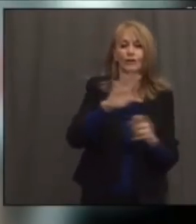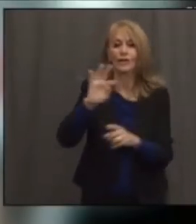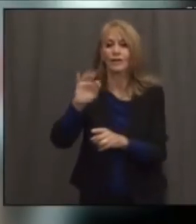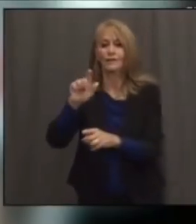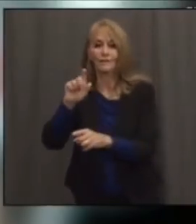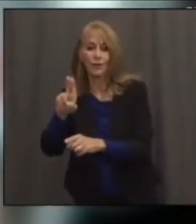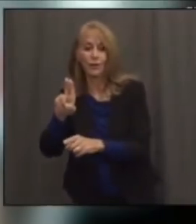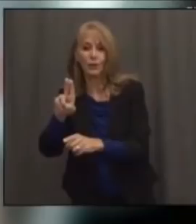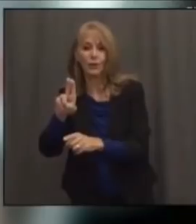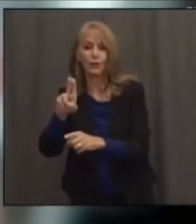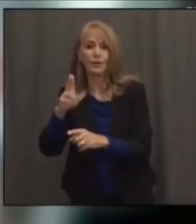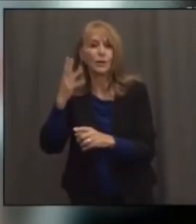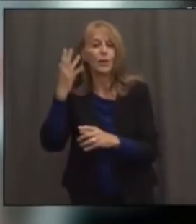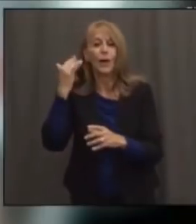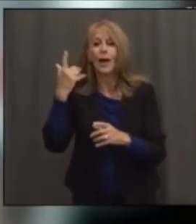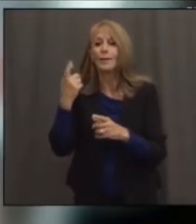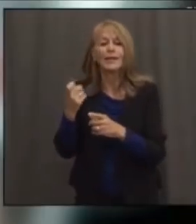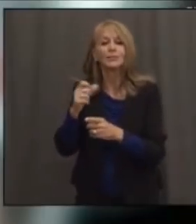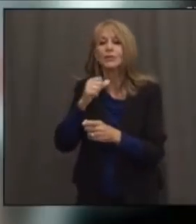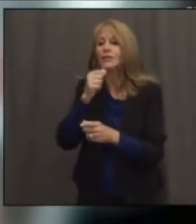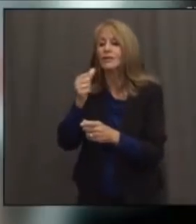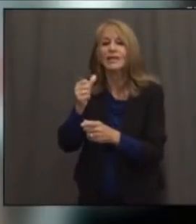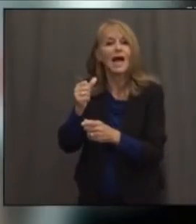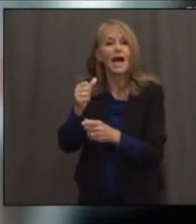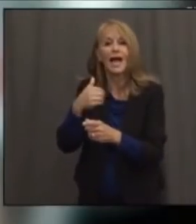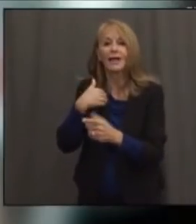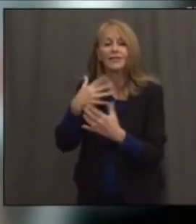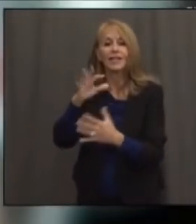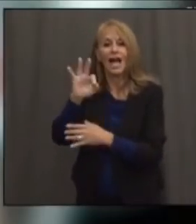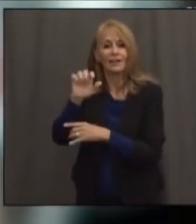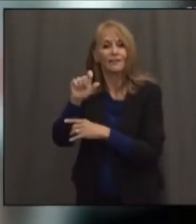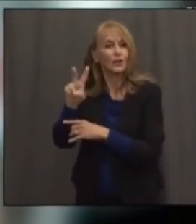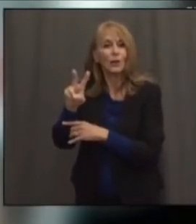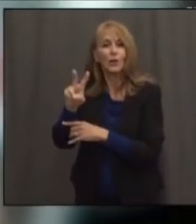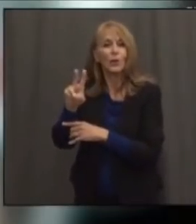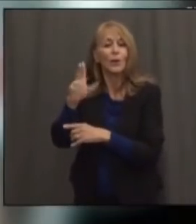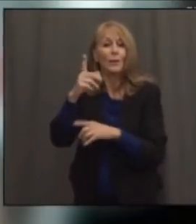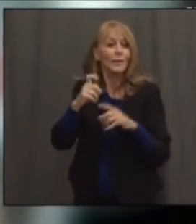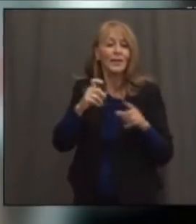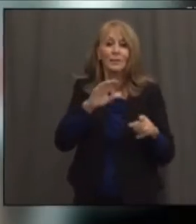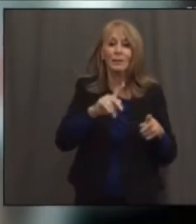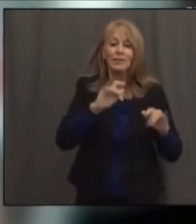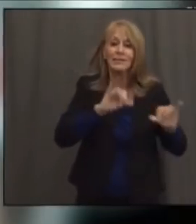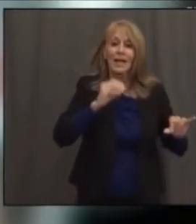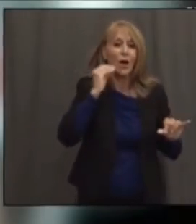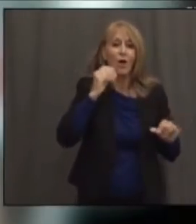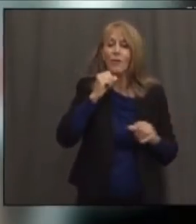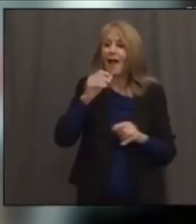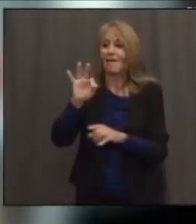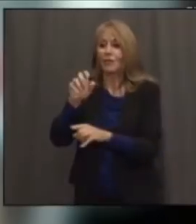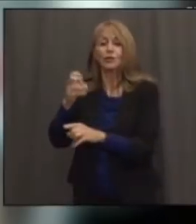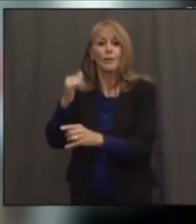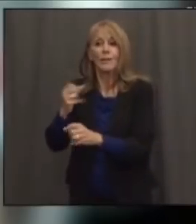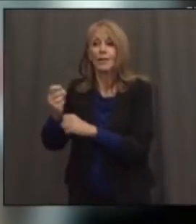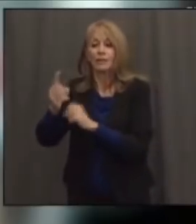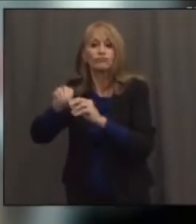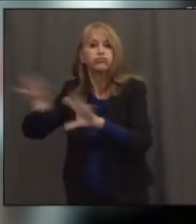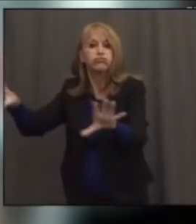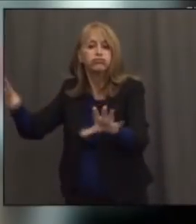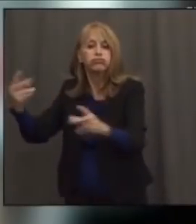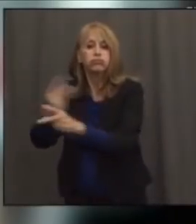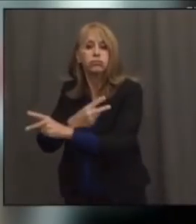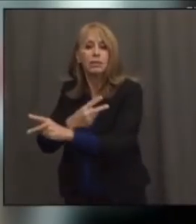part because we haven't put a lot of flu into the population. So the epidemiology of flu spread could be a lot different this year, especially if